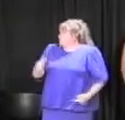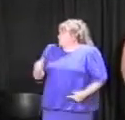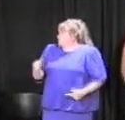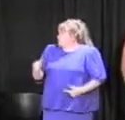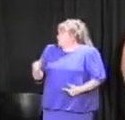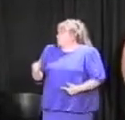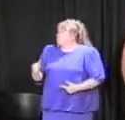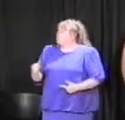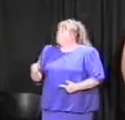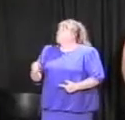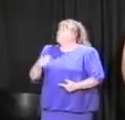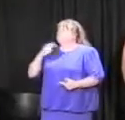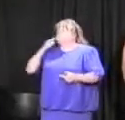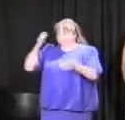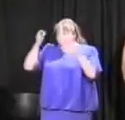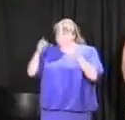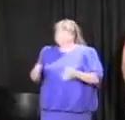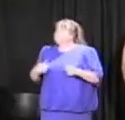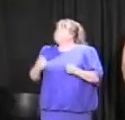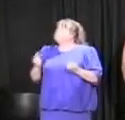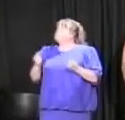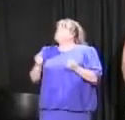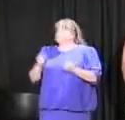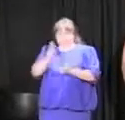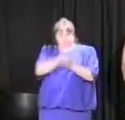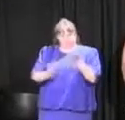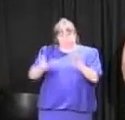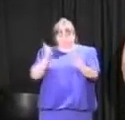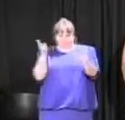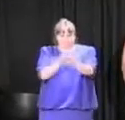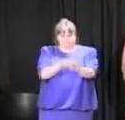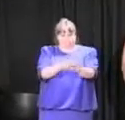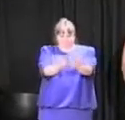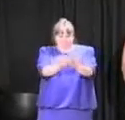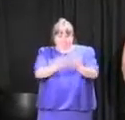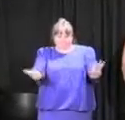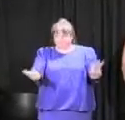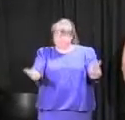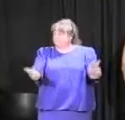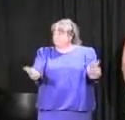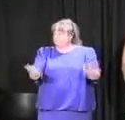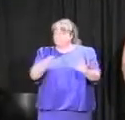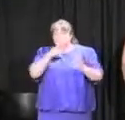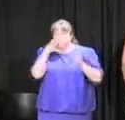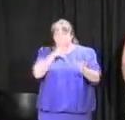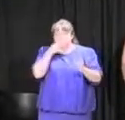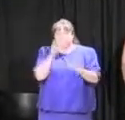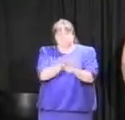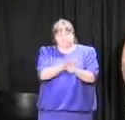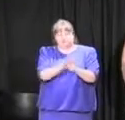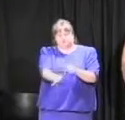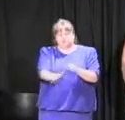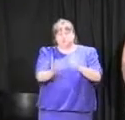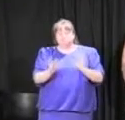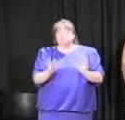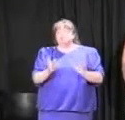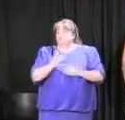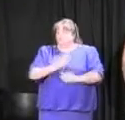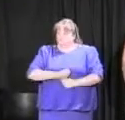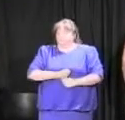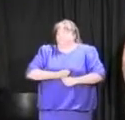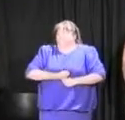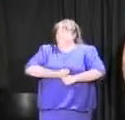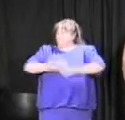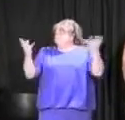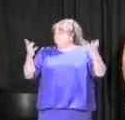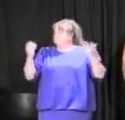That's when I decided to go back to school, get my degree, stop throwing up, and I stopped shutting up.